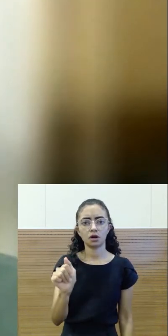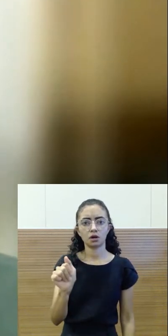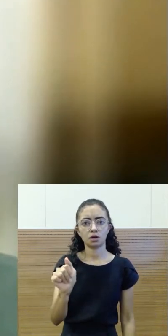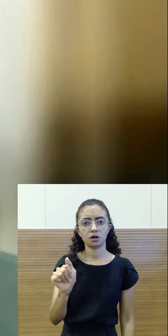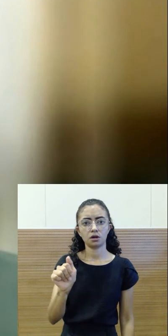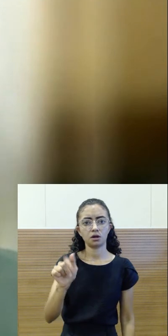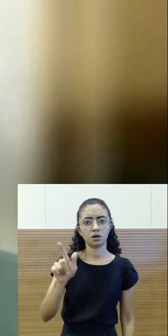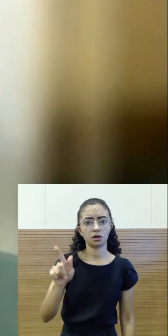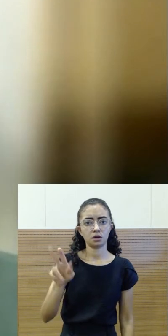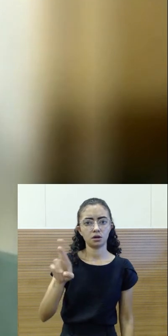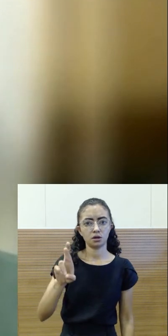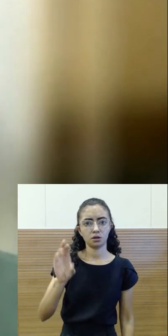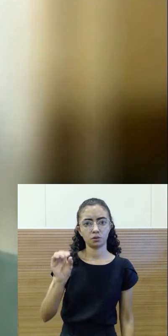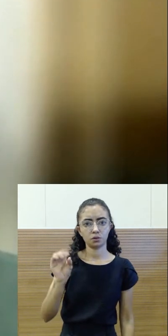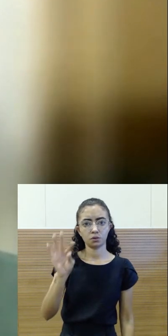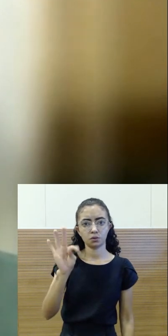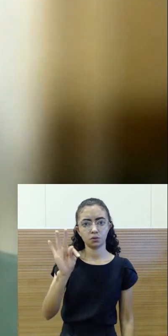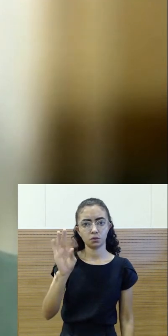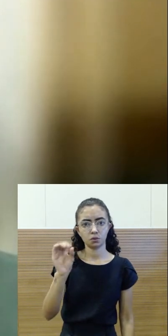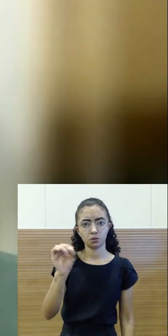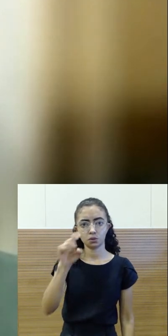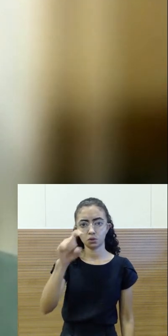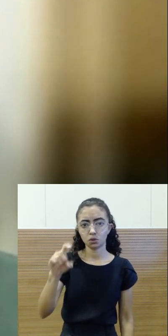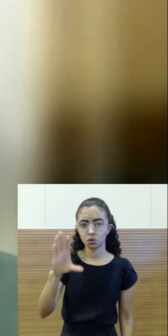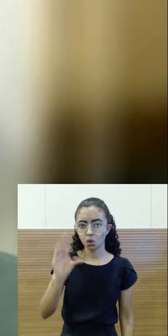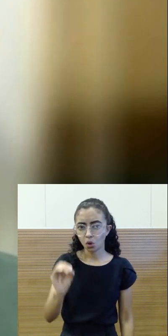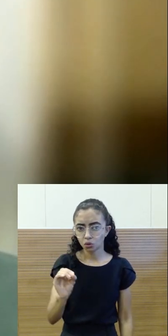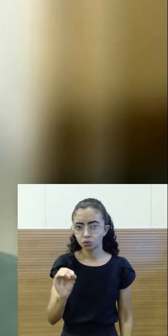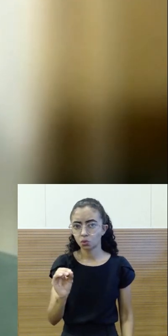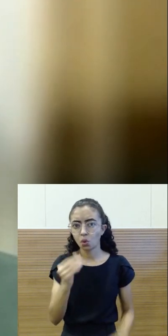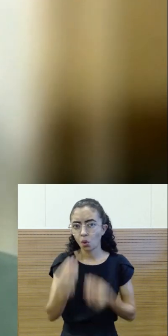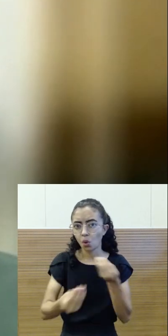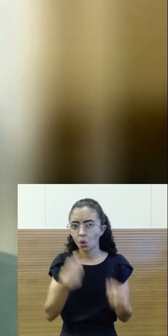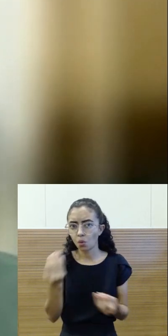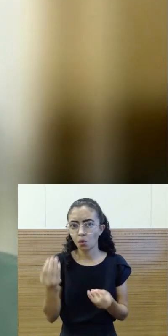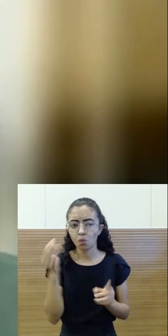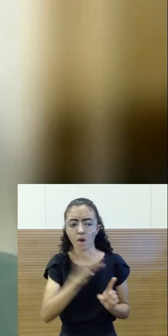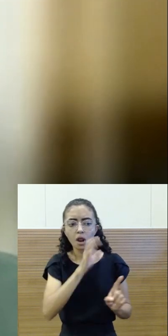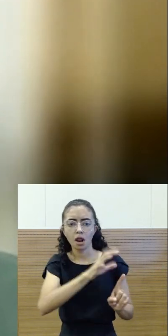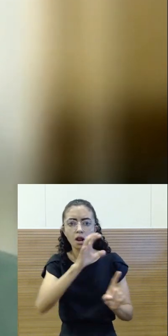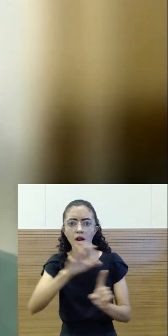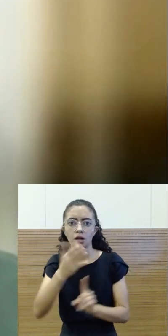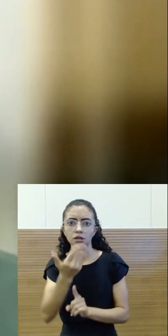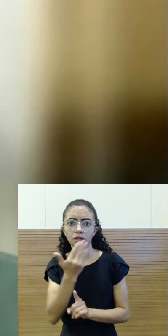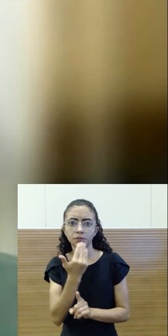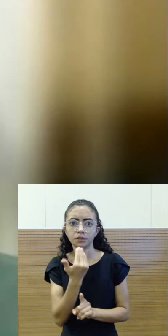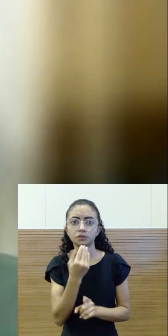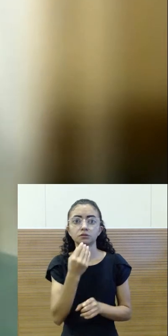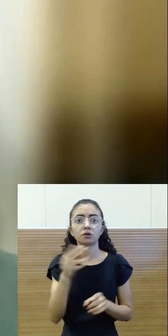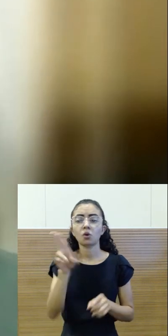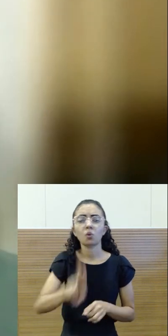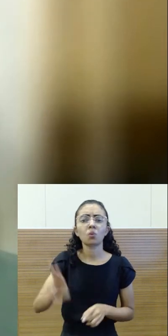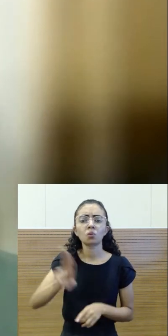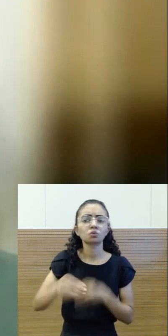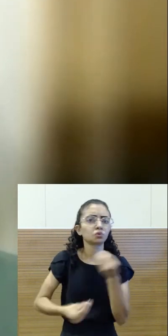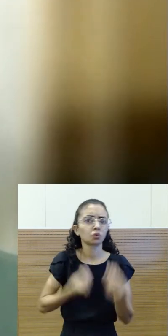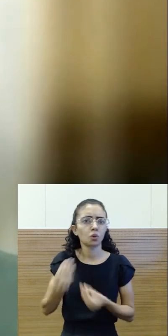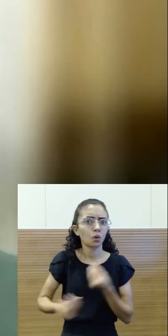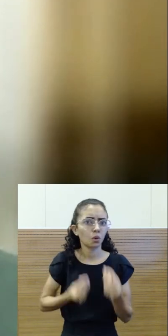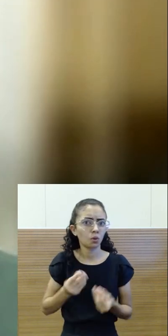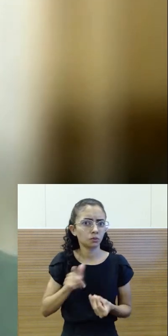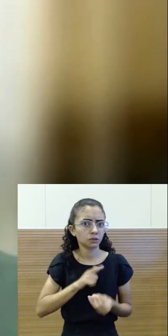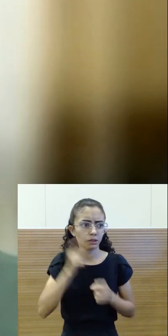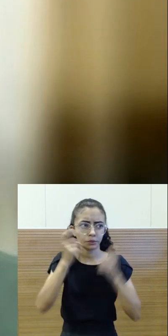pesticides, the impact of the pesticides in food systems, and how the pesticides are used in